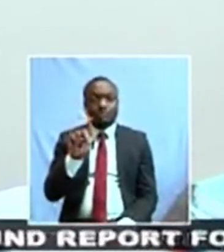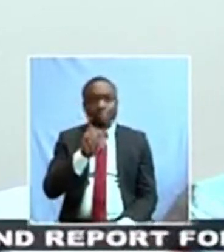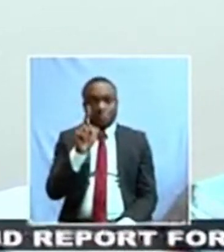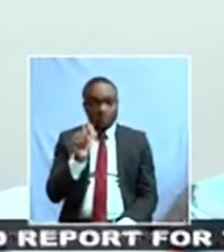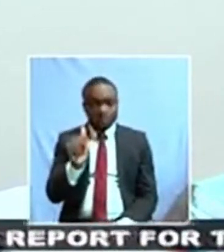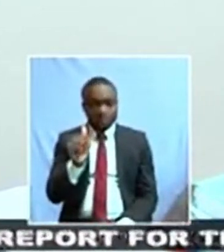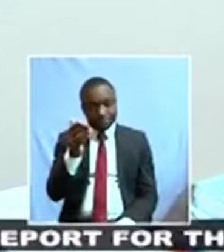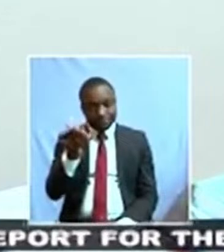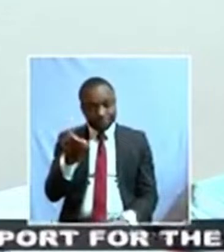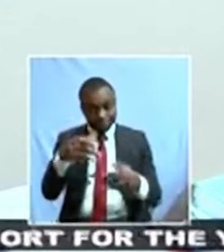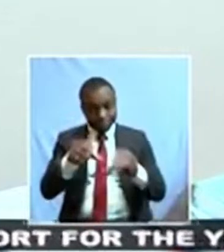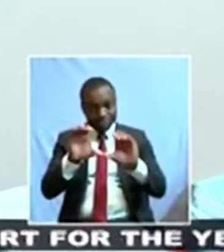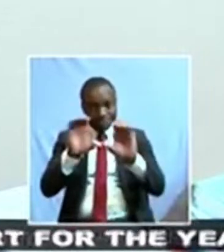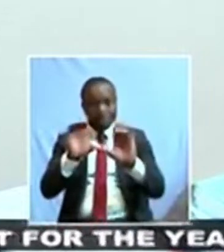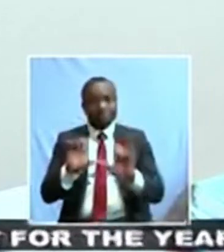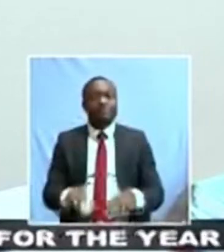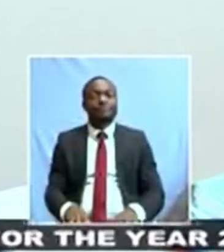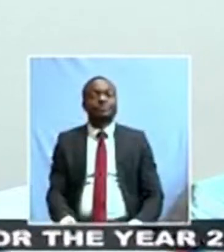Yes, please go ahead.